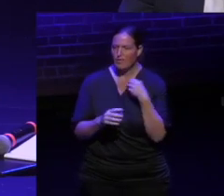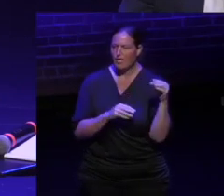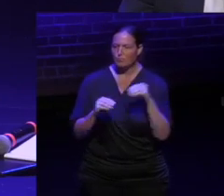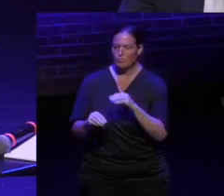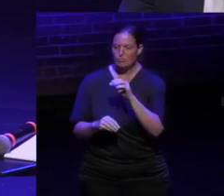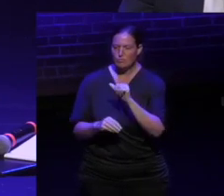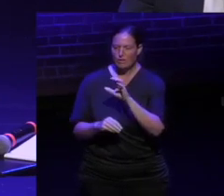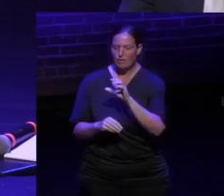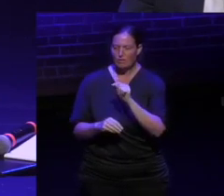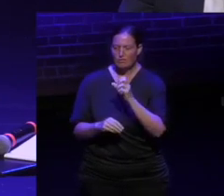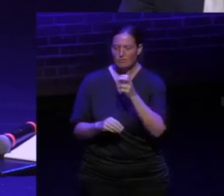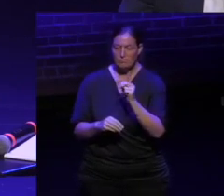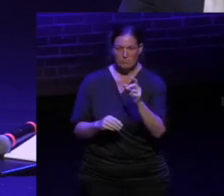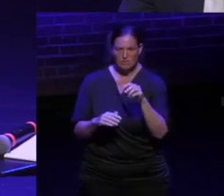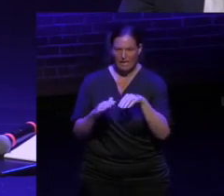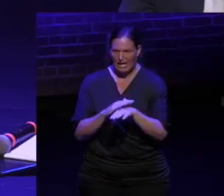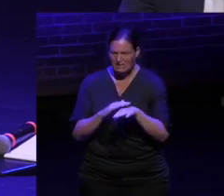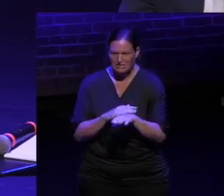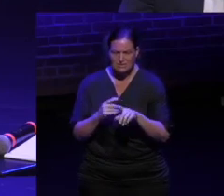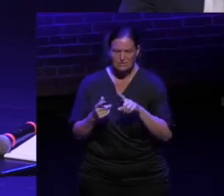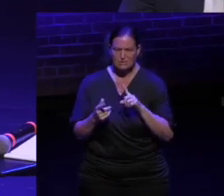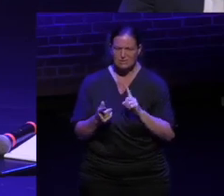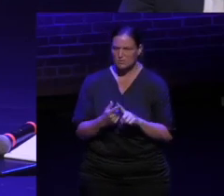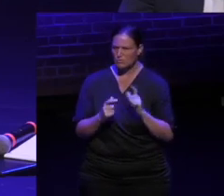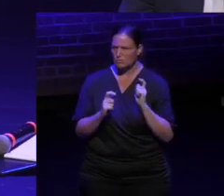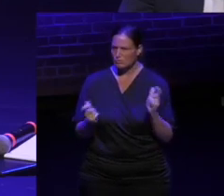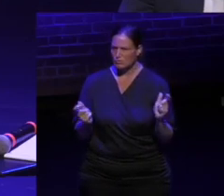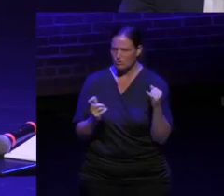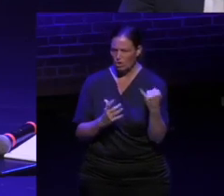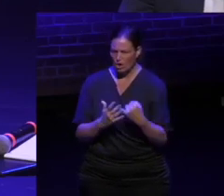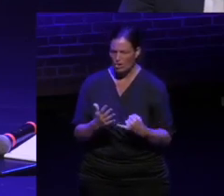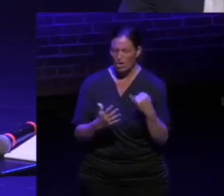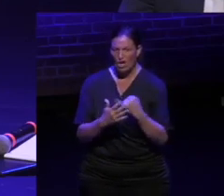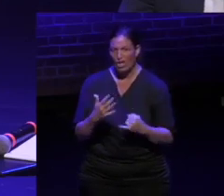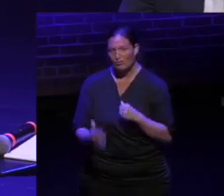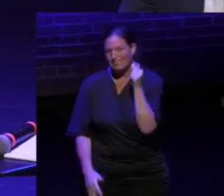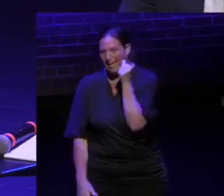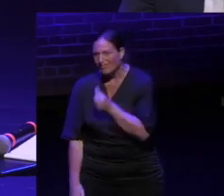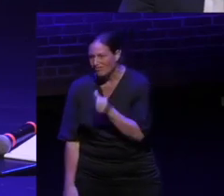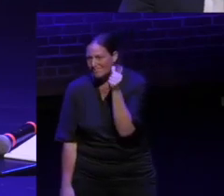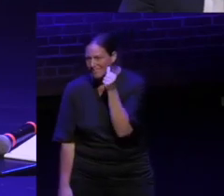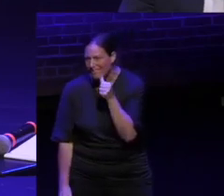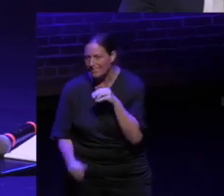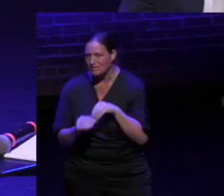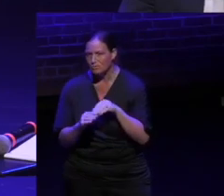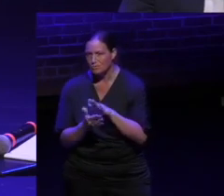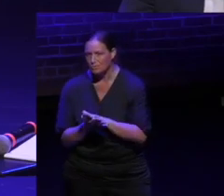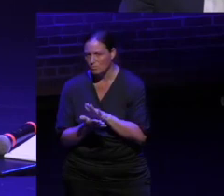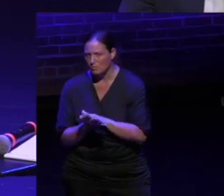sudden, they had access to greater arts program. Art was done every single day in their classroom for